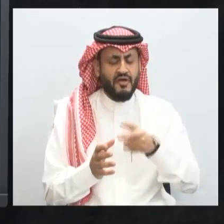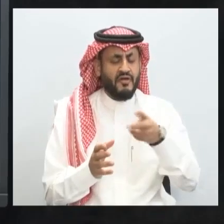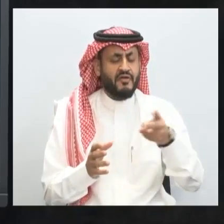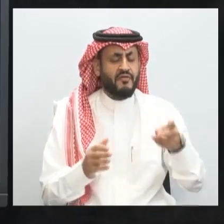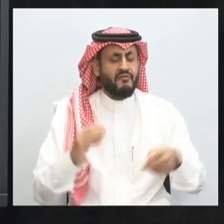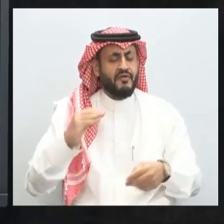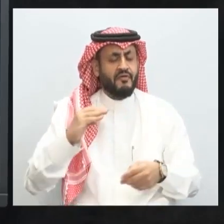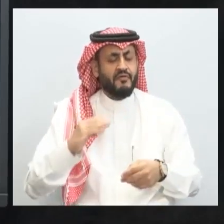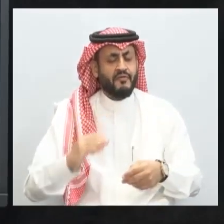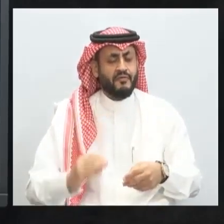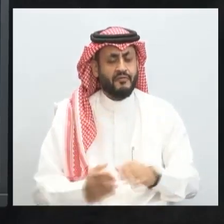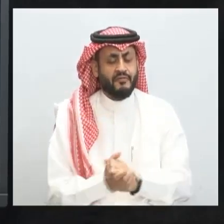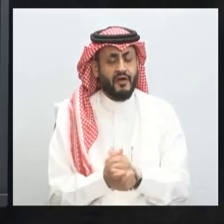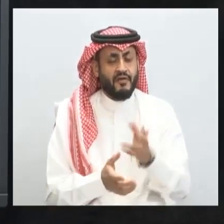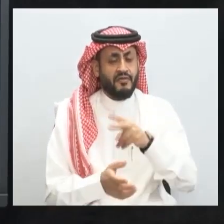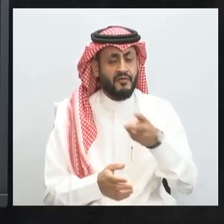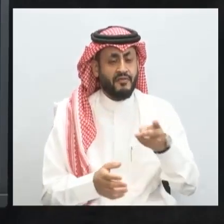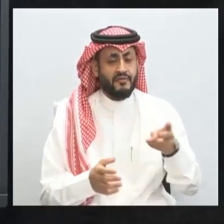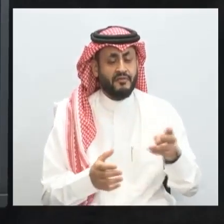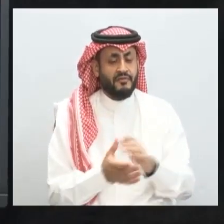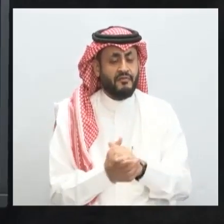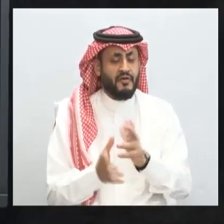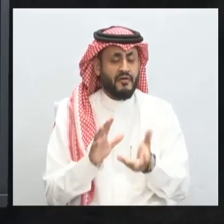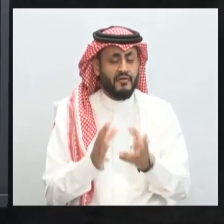answers and about the different,